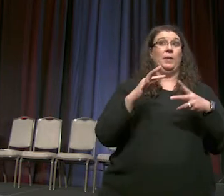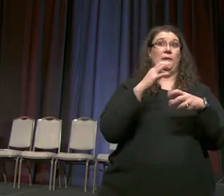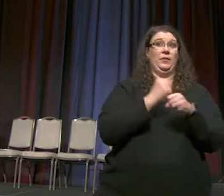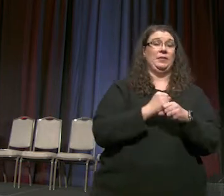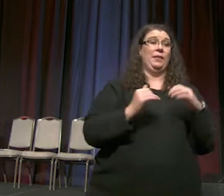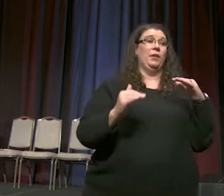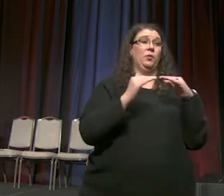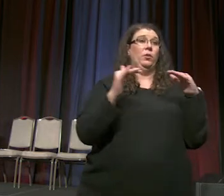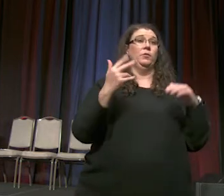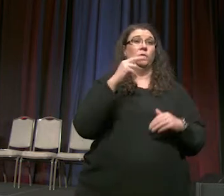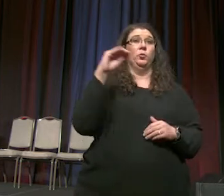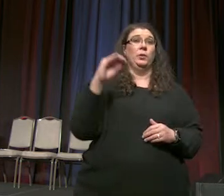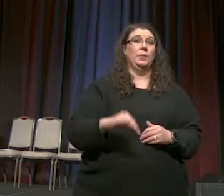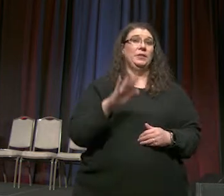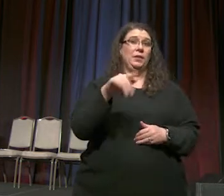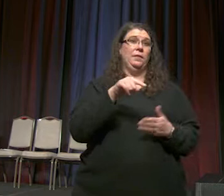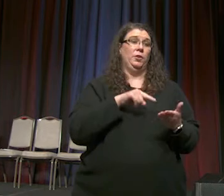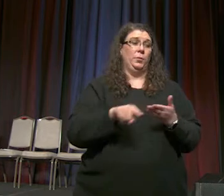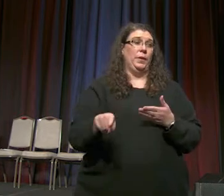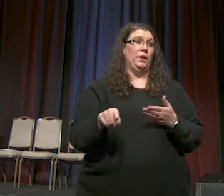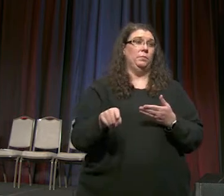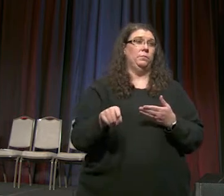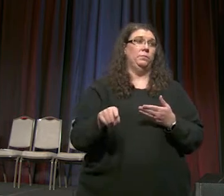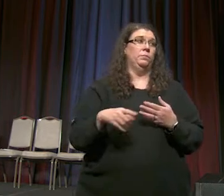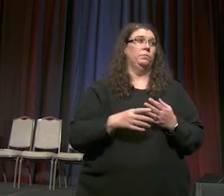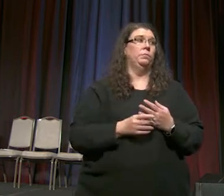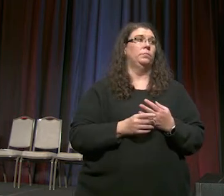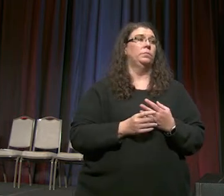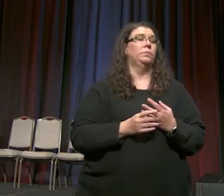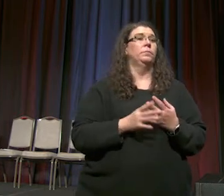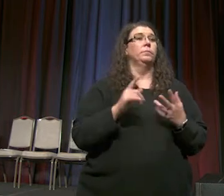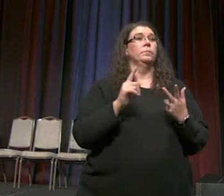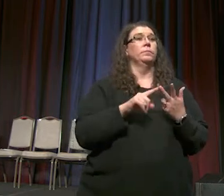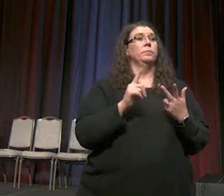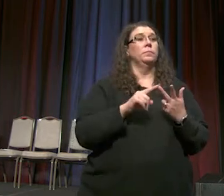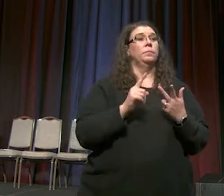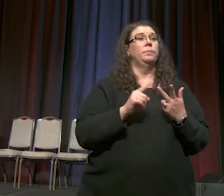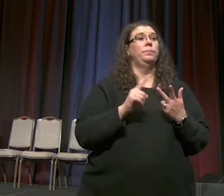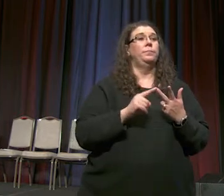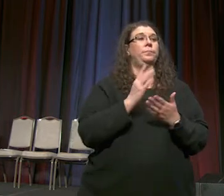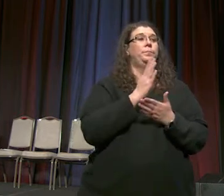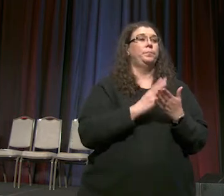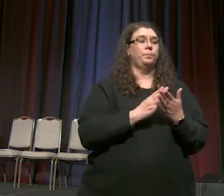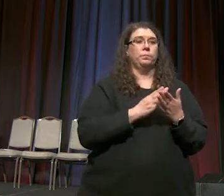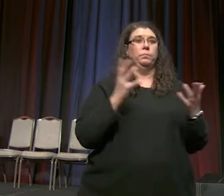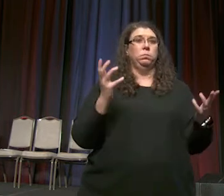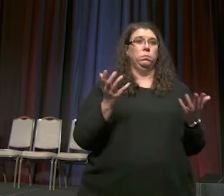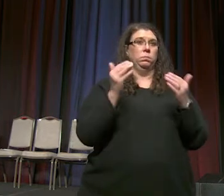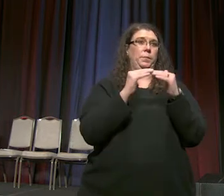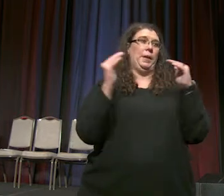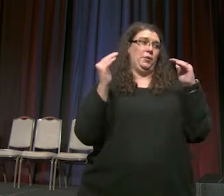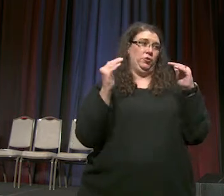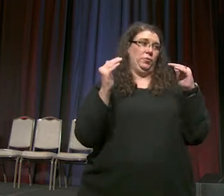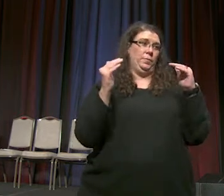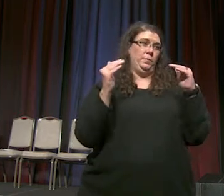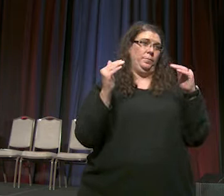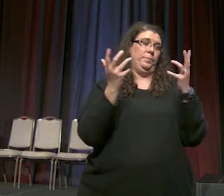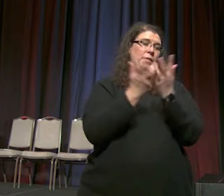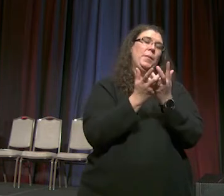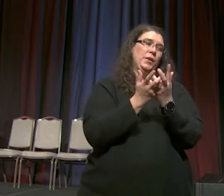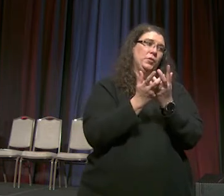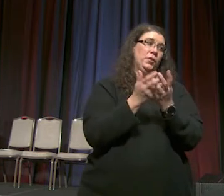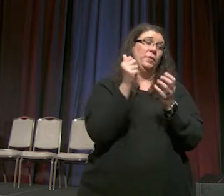to 3% of their pay. And then the third piece, lastly, is a match. For